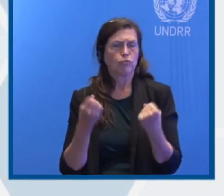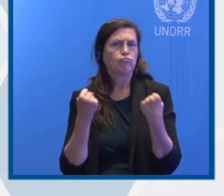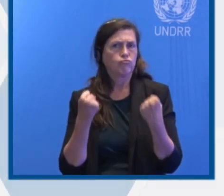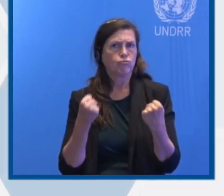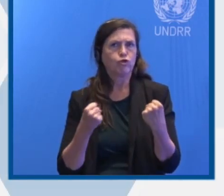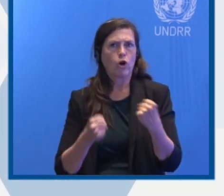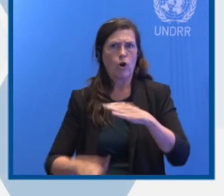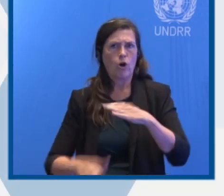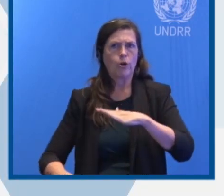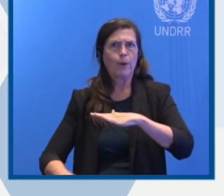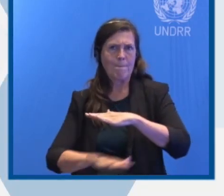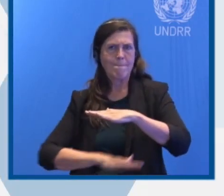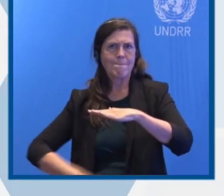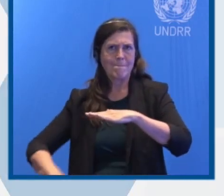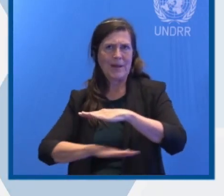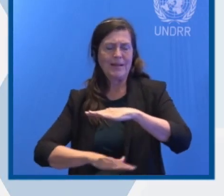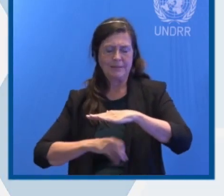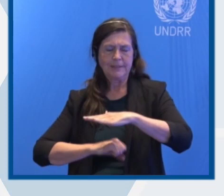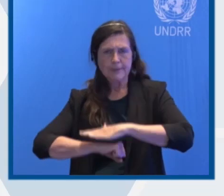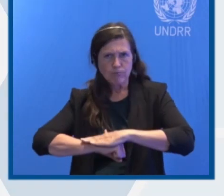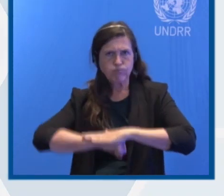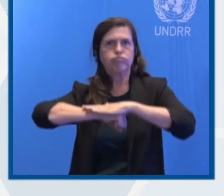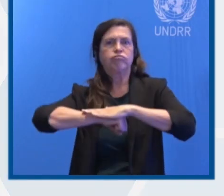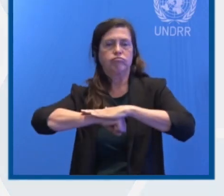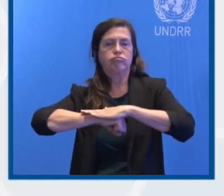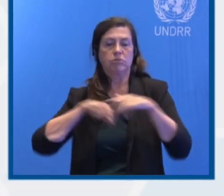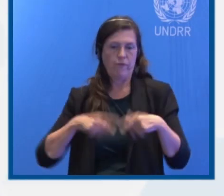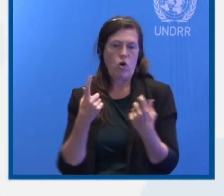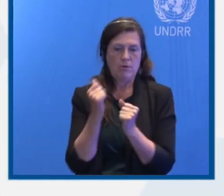the changing climatic environment.